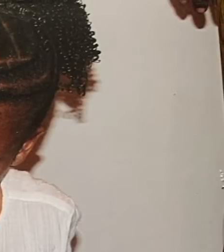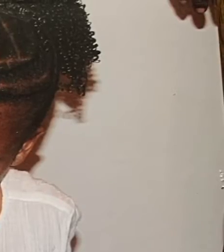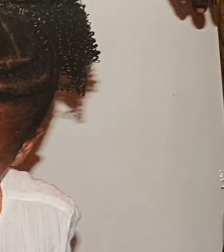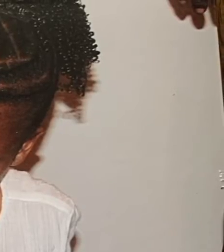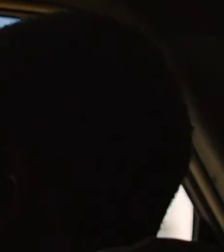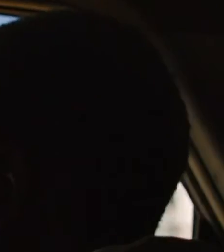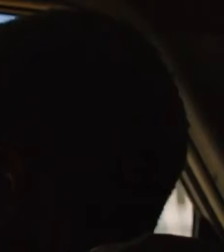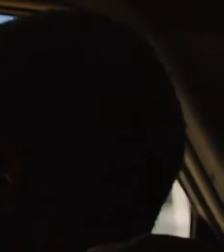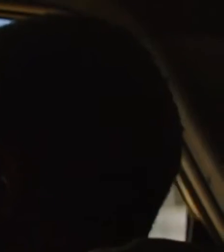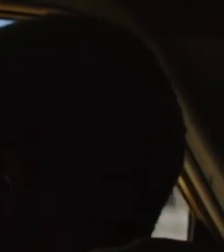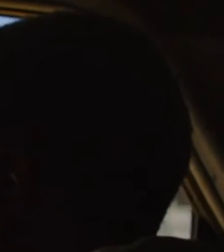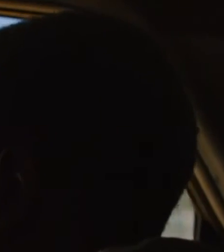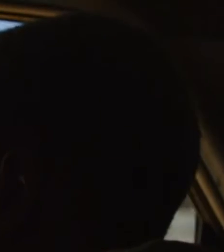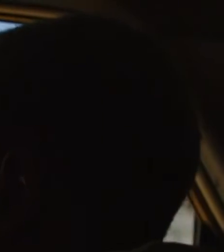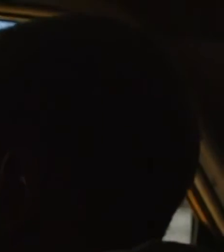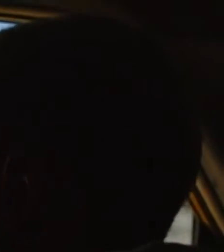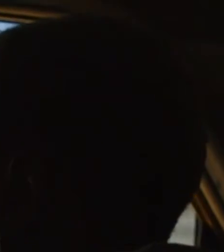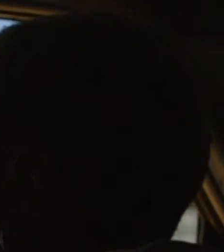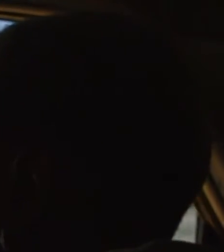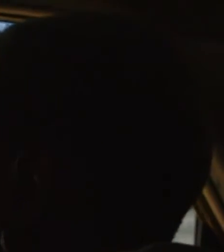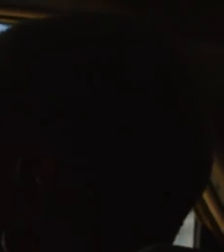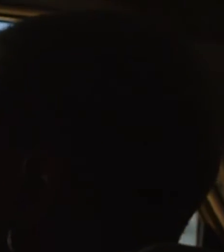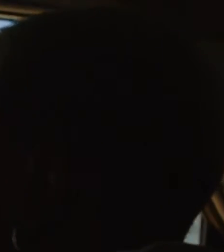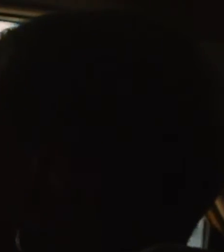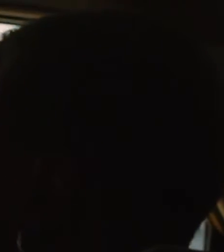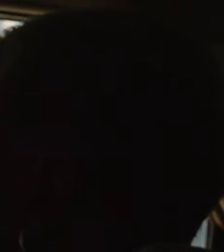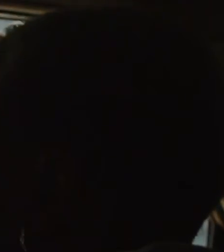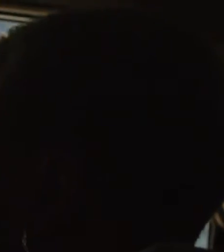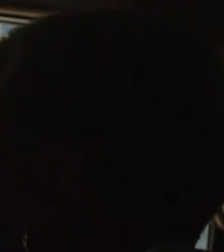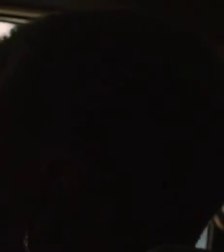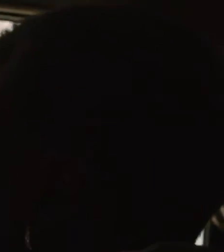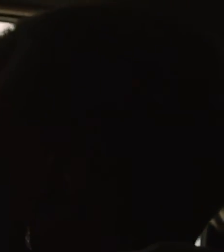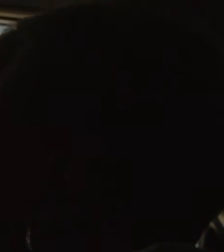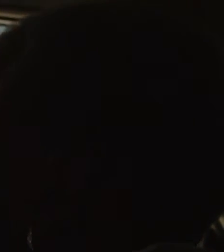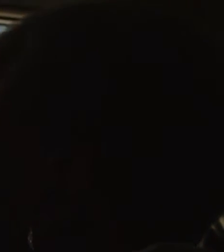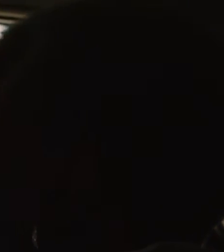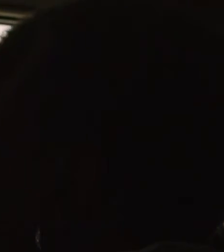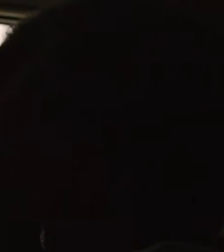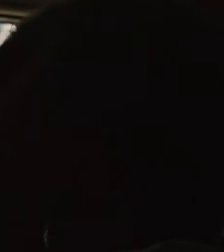sisters. Little by little, we started just losing everything.